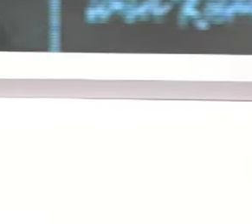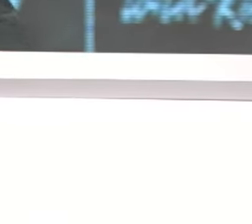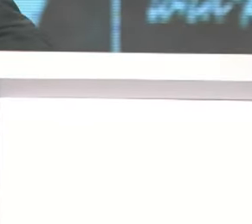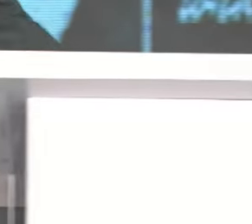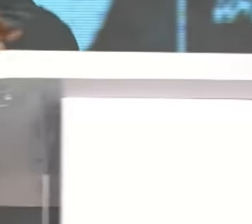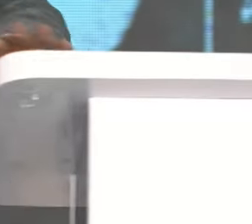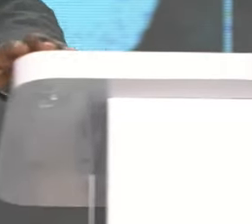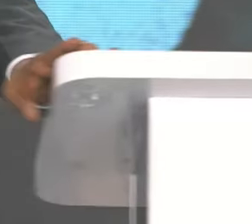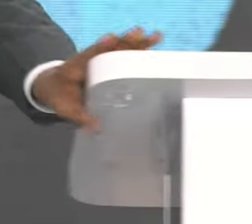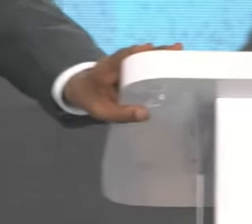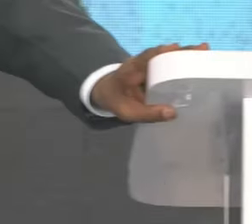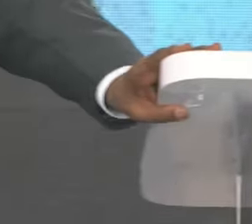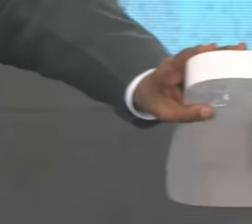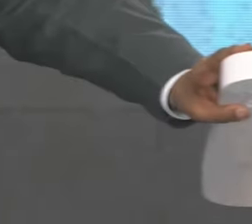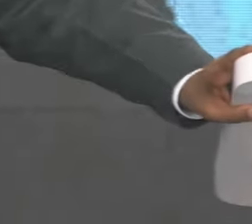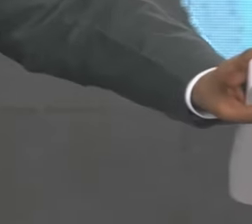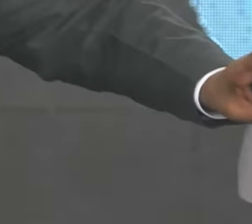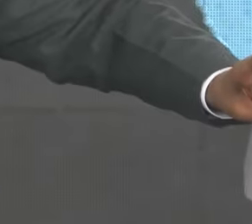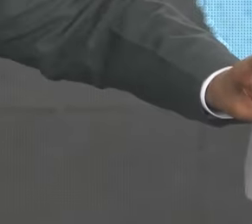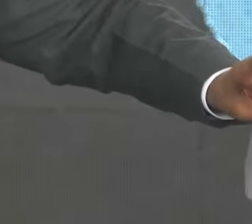the frequency, the corruption and the